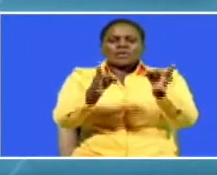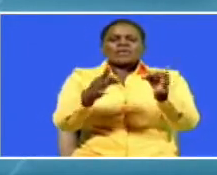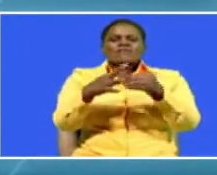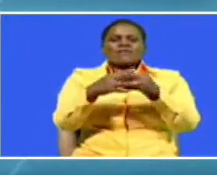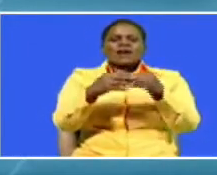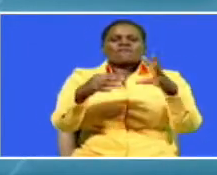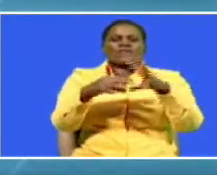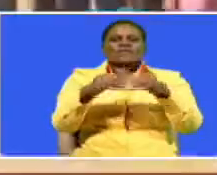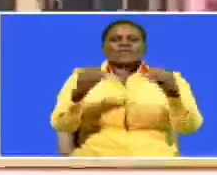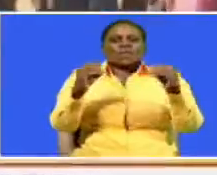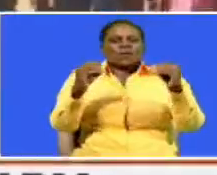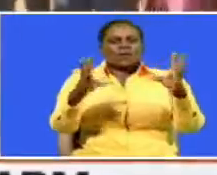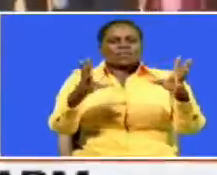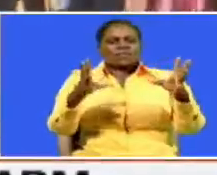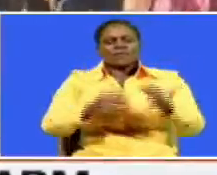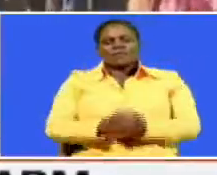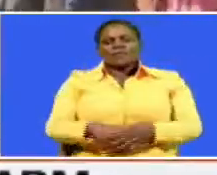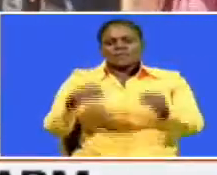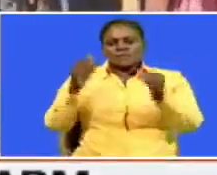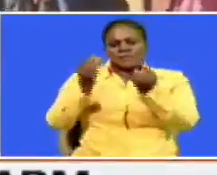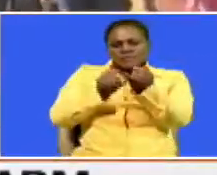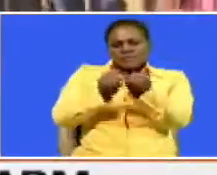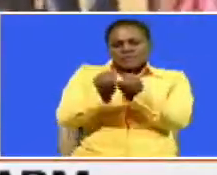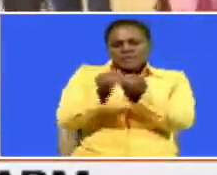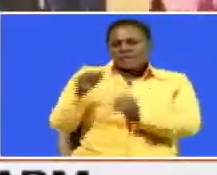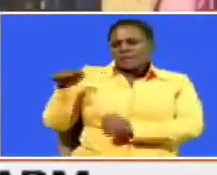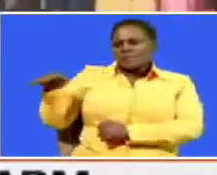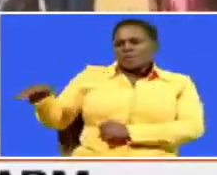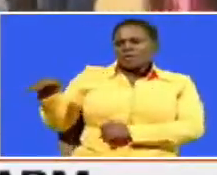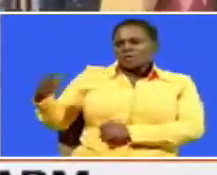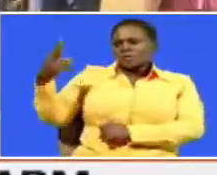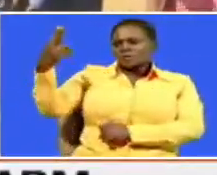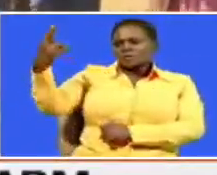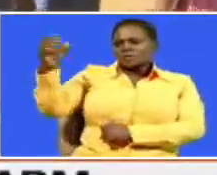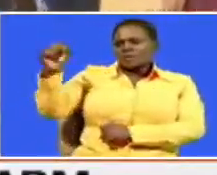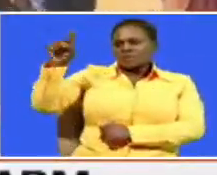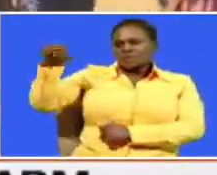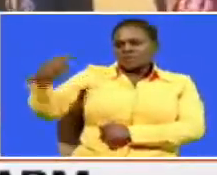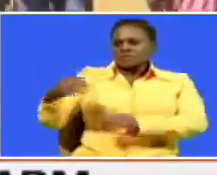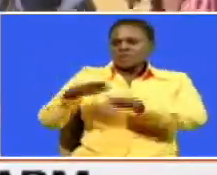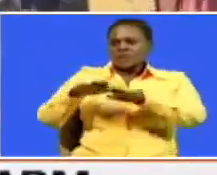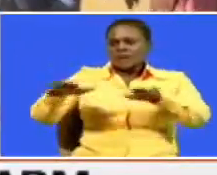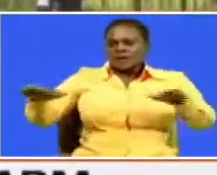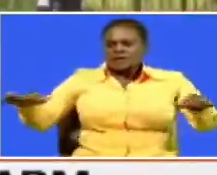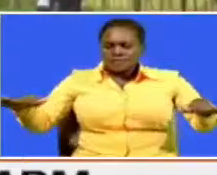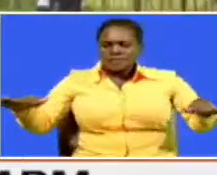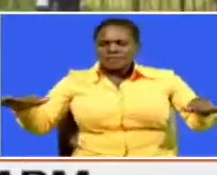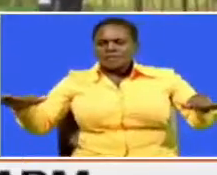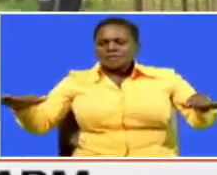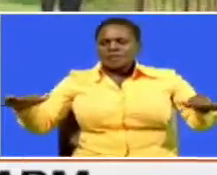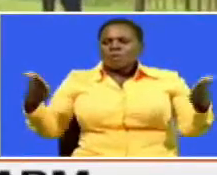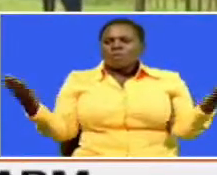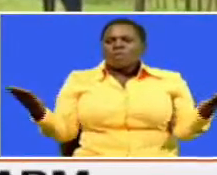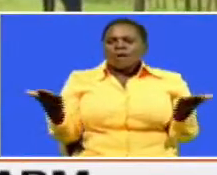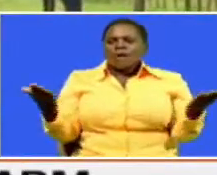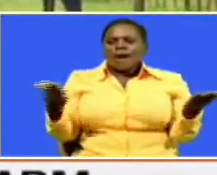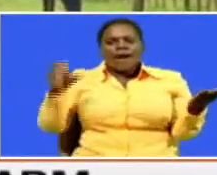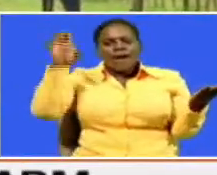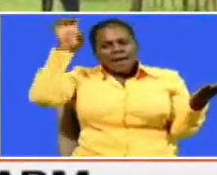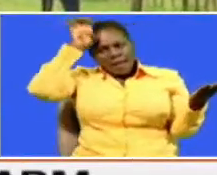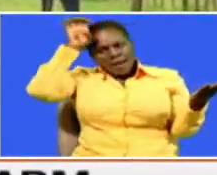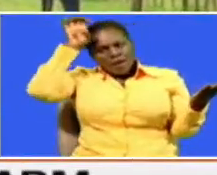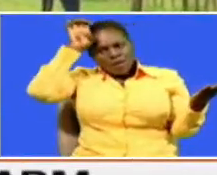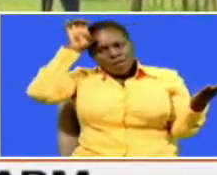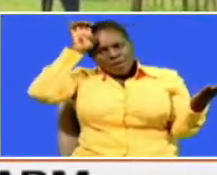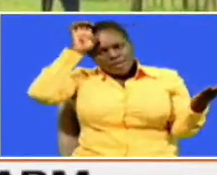disgruntled. Saturday morning at this 25,000-acre tract of land located in Eldoret,